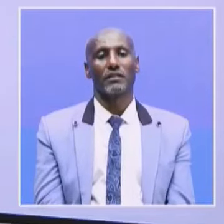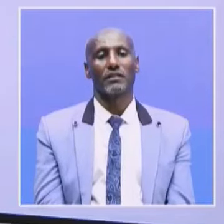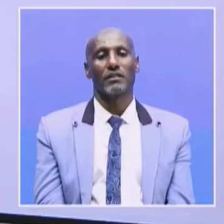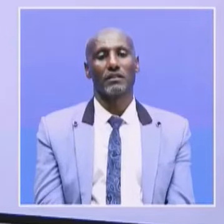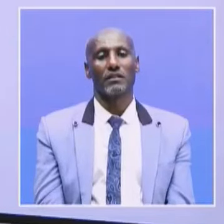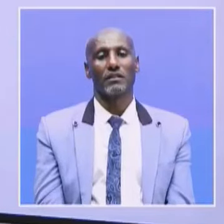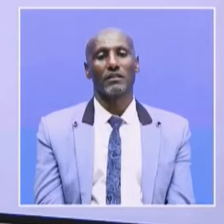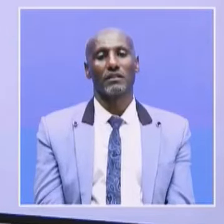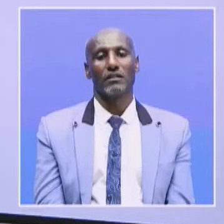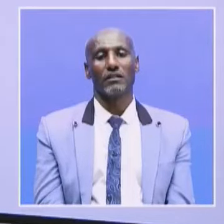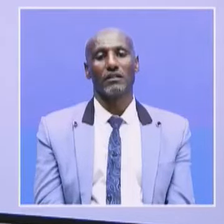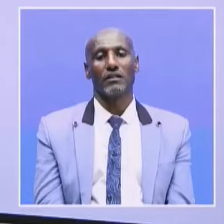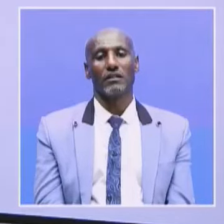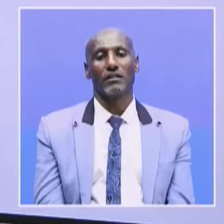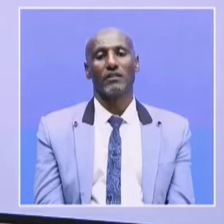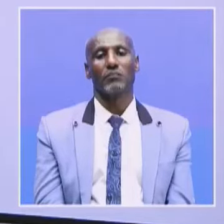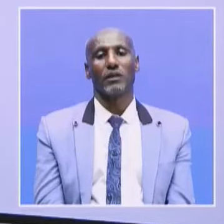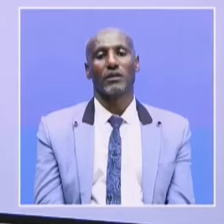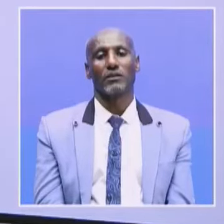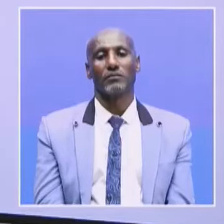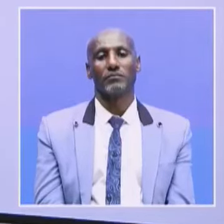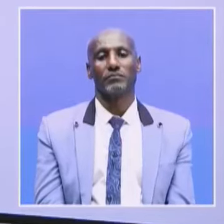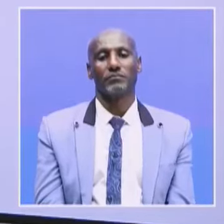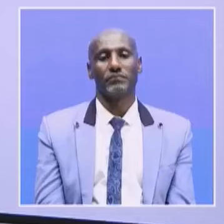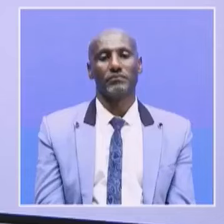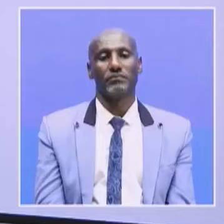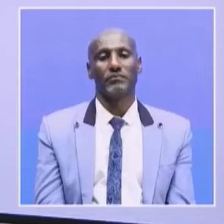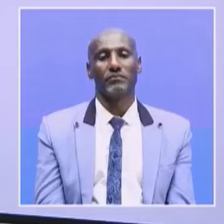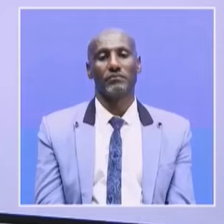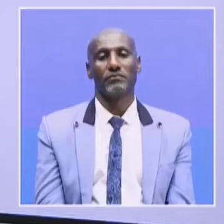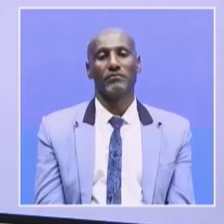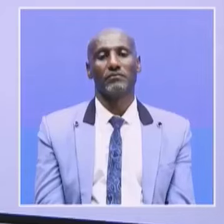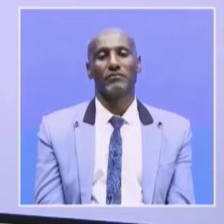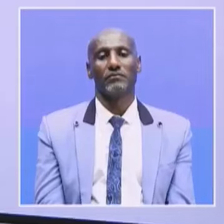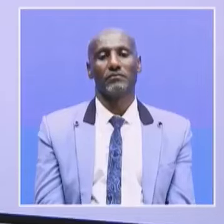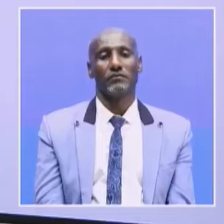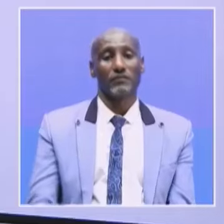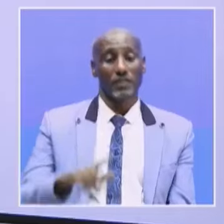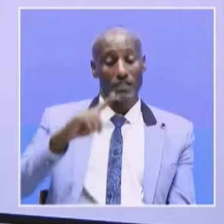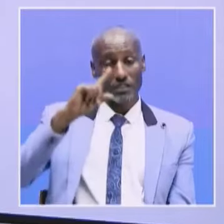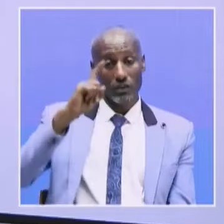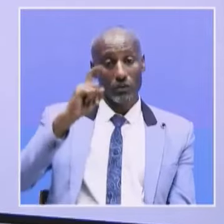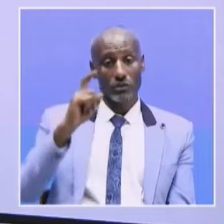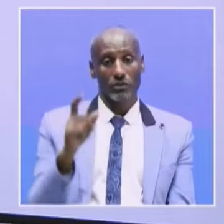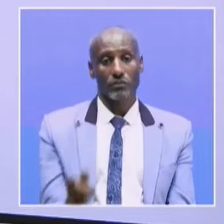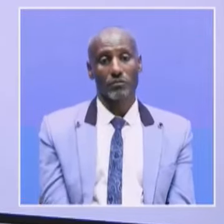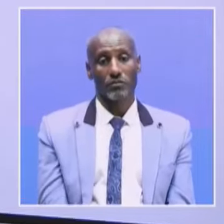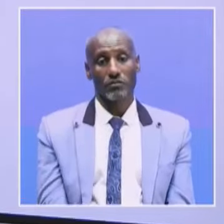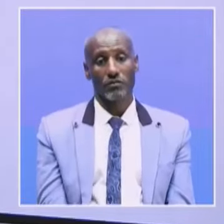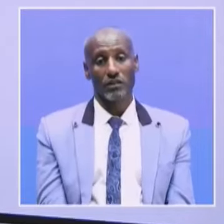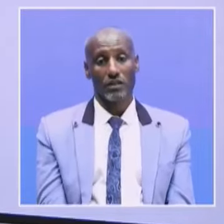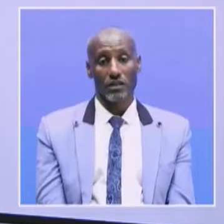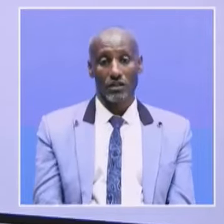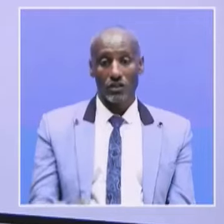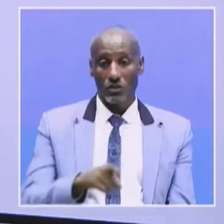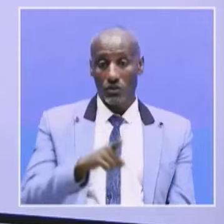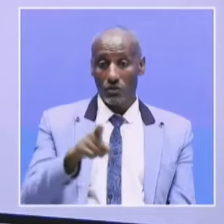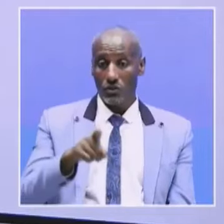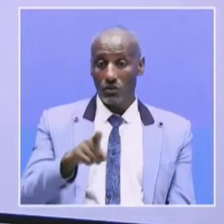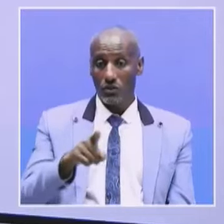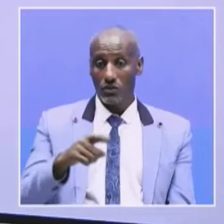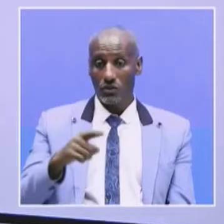pets? Here is question mark. This is because the question. So, do you have